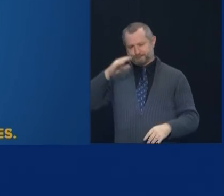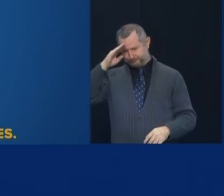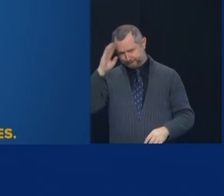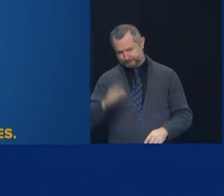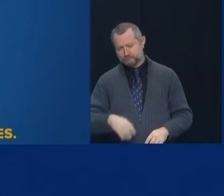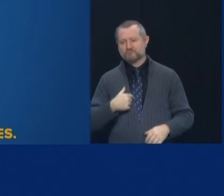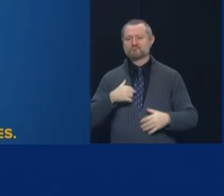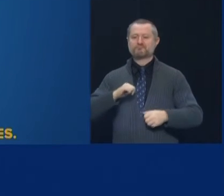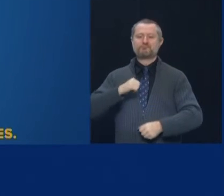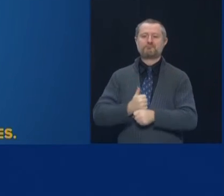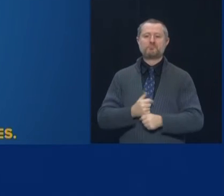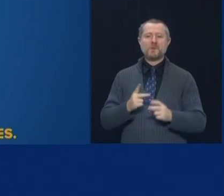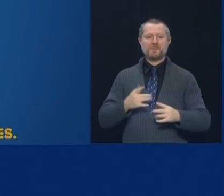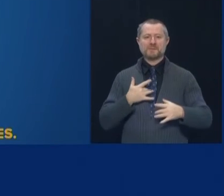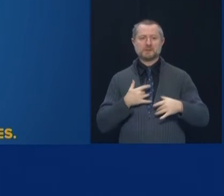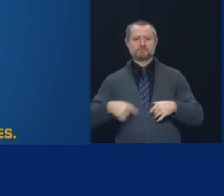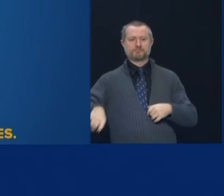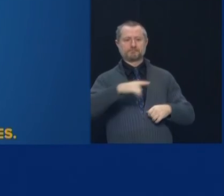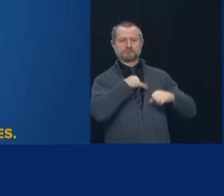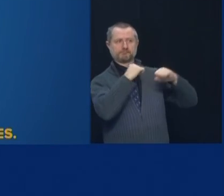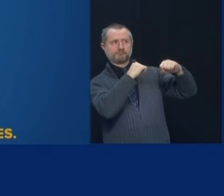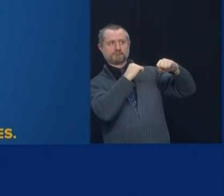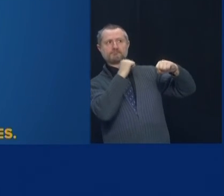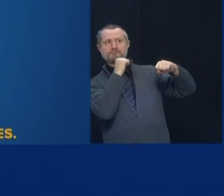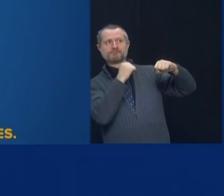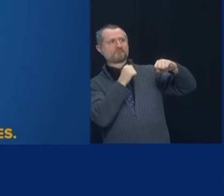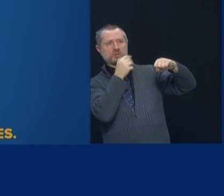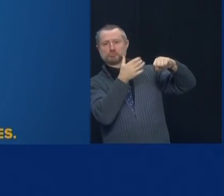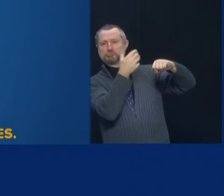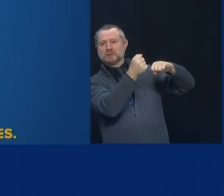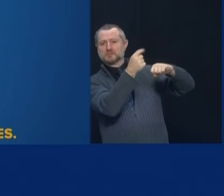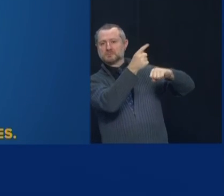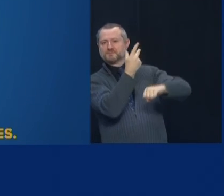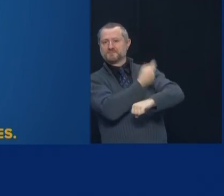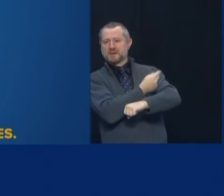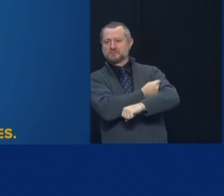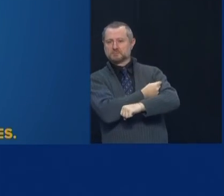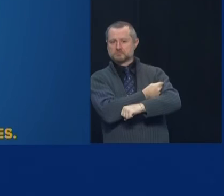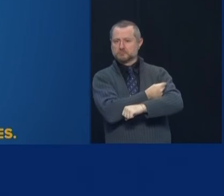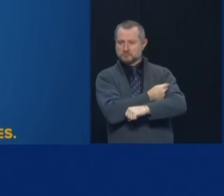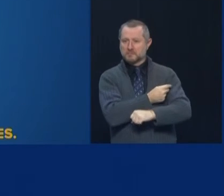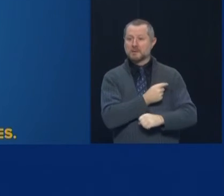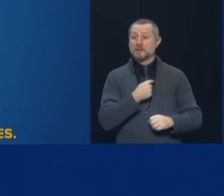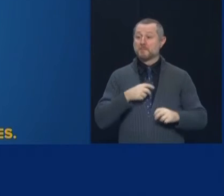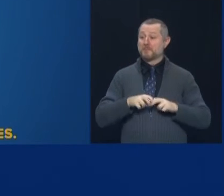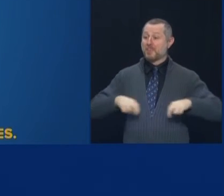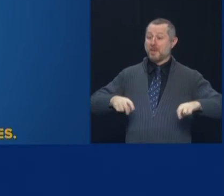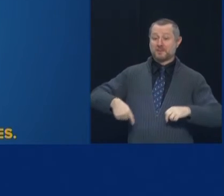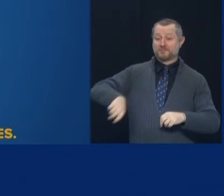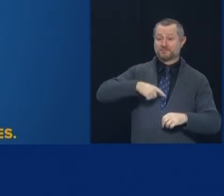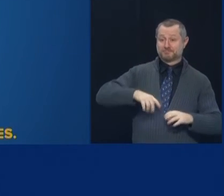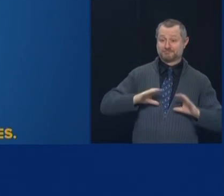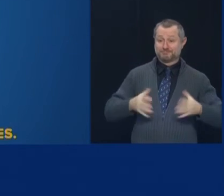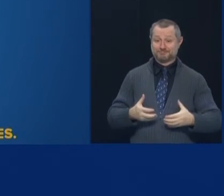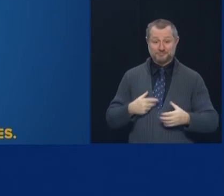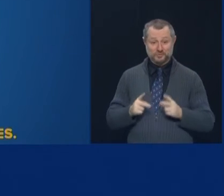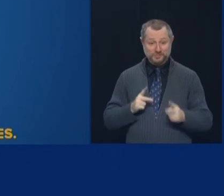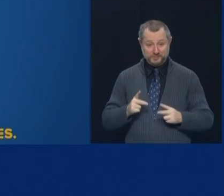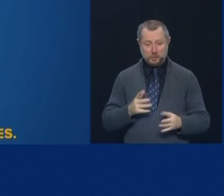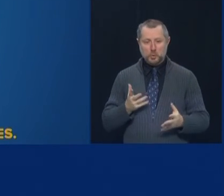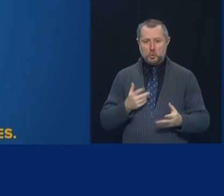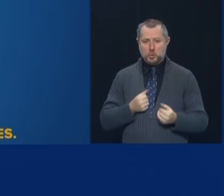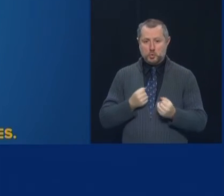skepticism about the vaccine. Our panel did not create the skepticism.